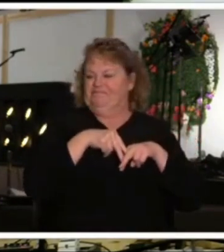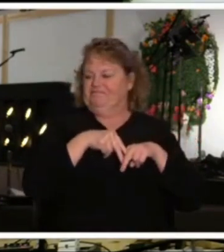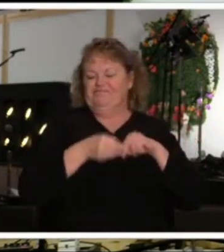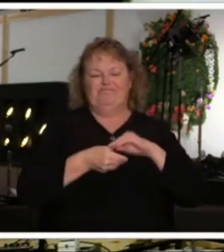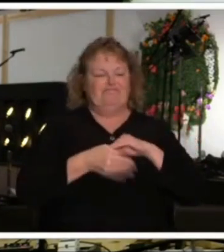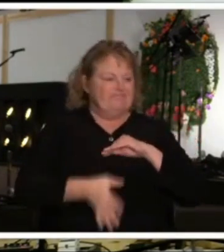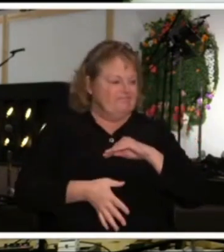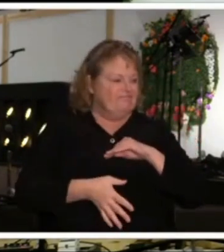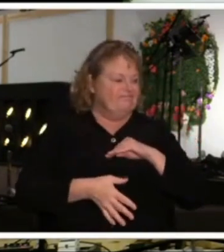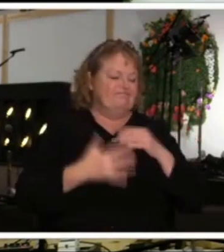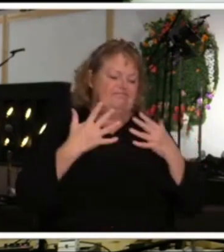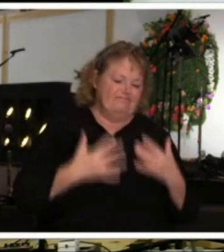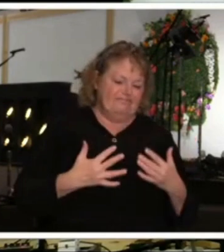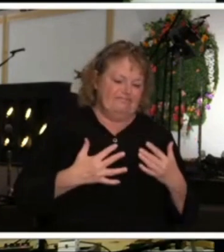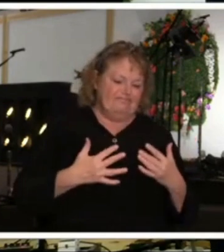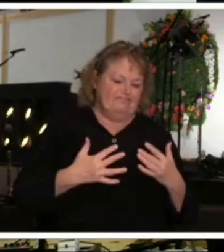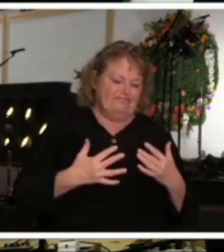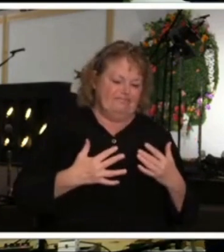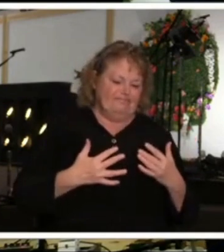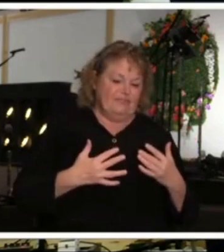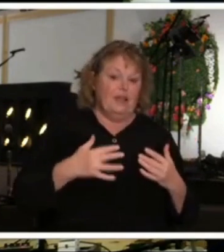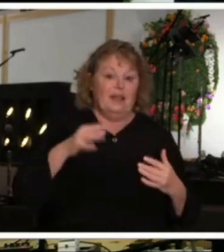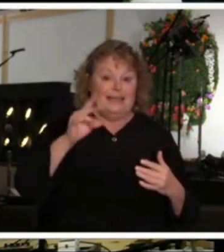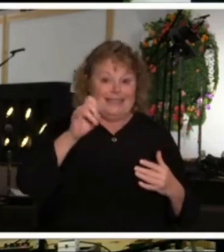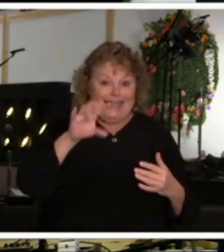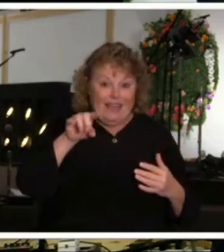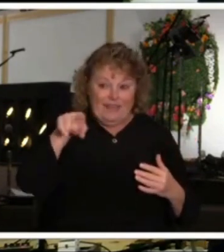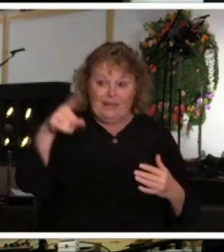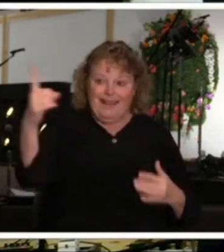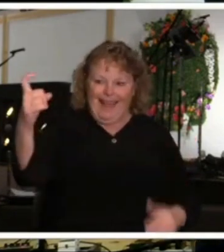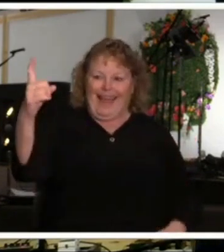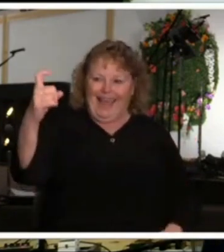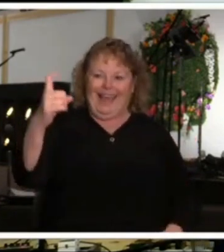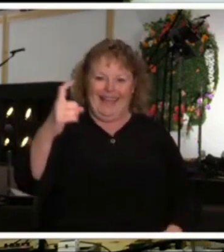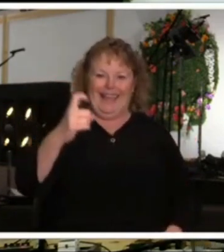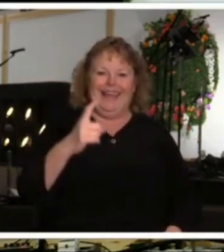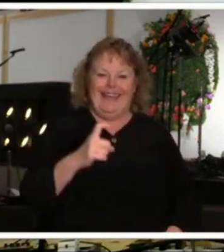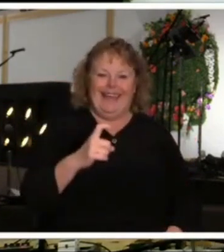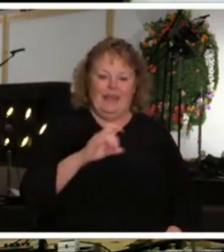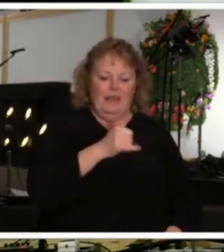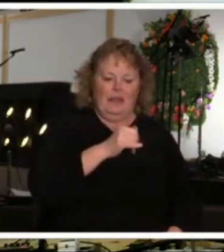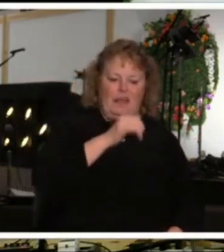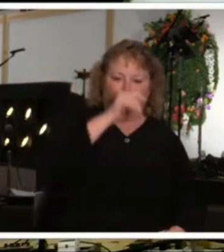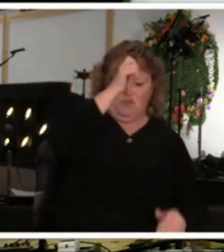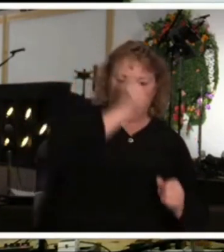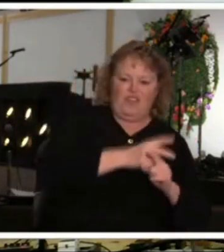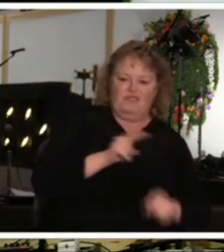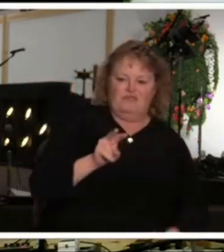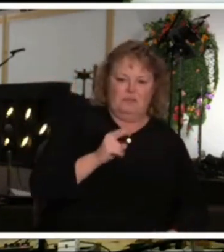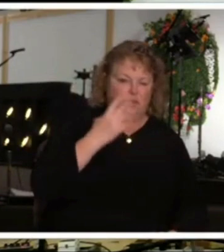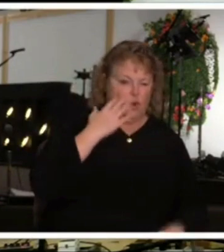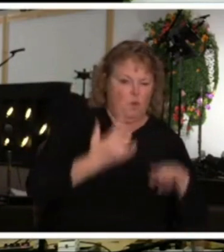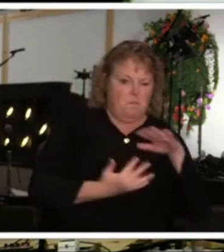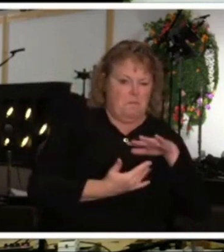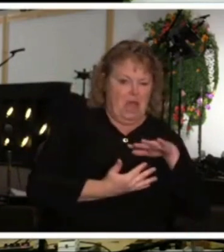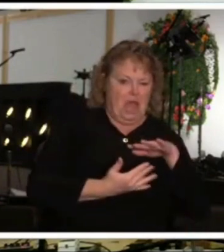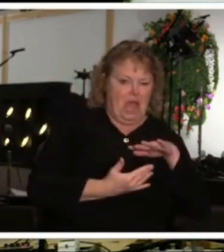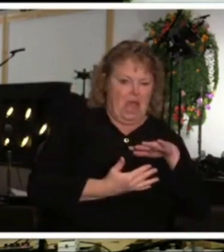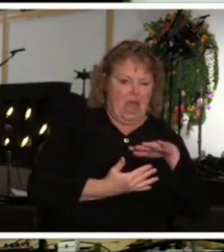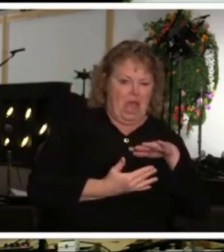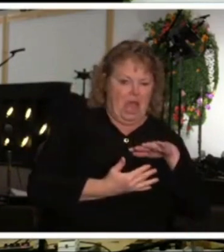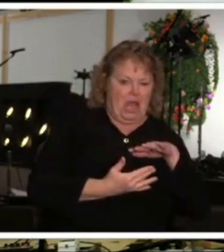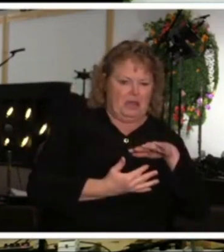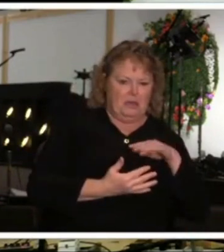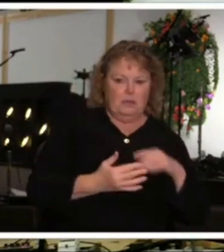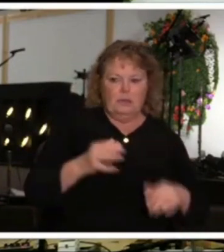David. So imagine David coming down this middle aisle here, that the older brother's looking. You can know they were mad. And David come down there. Yeah, Dad.